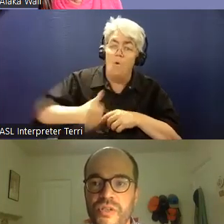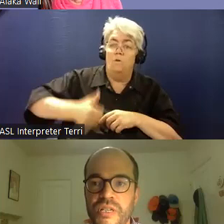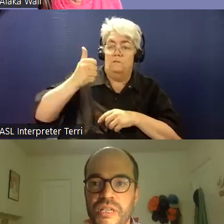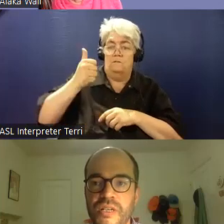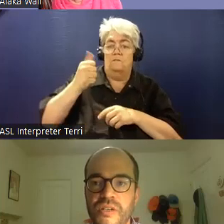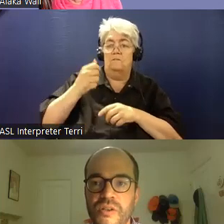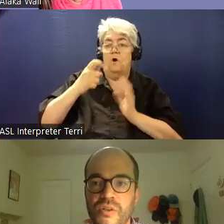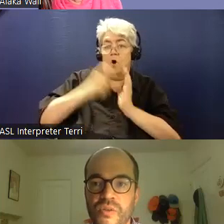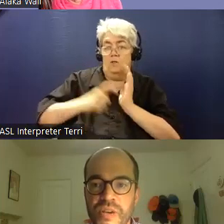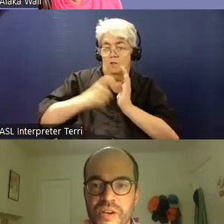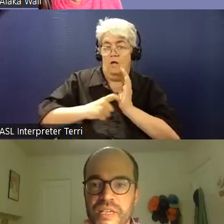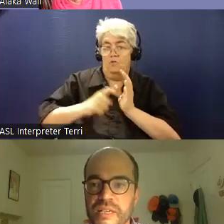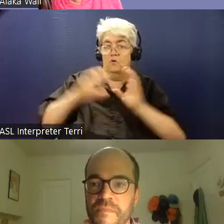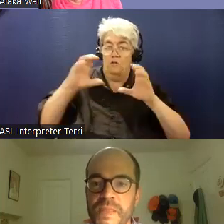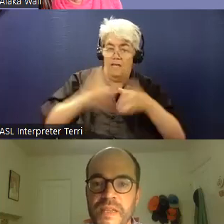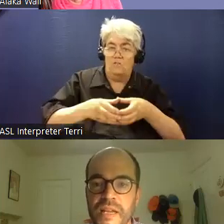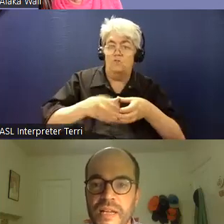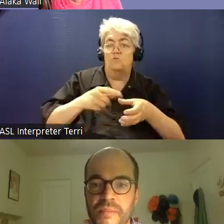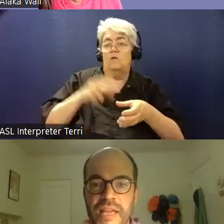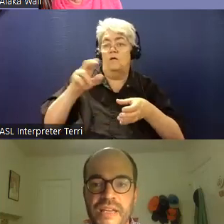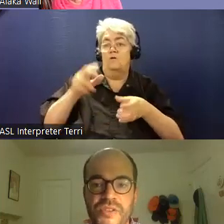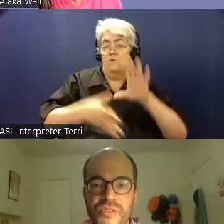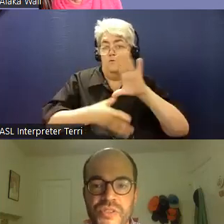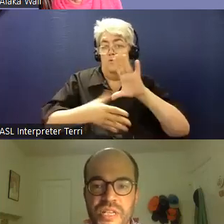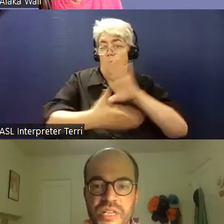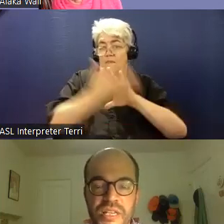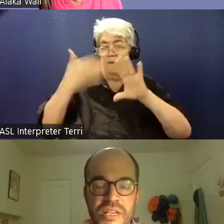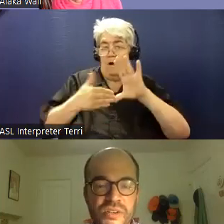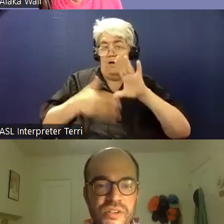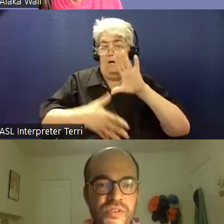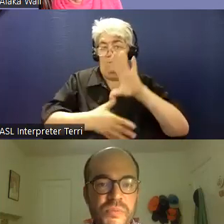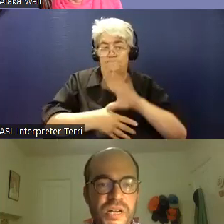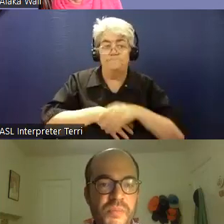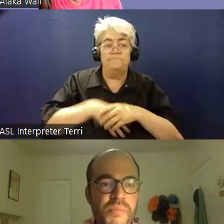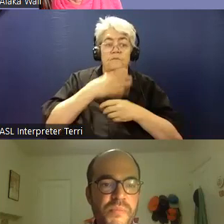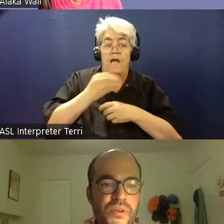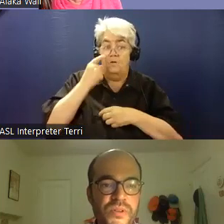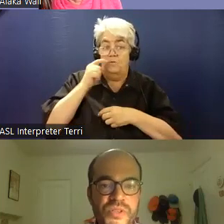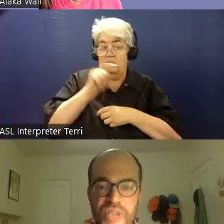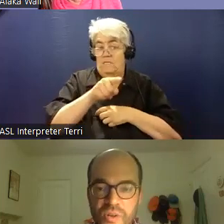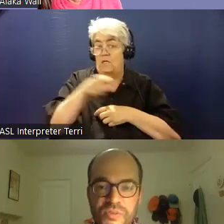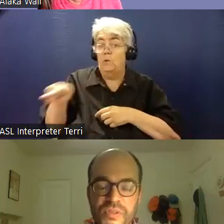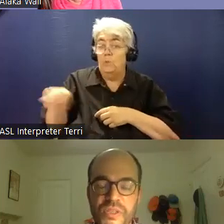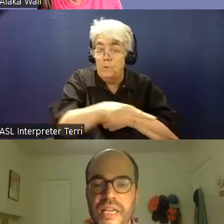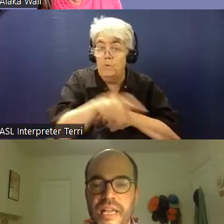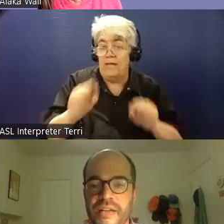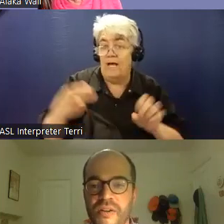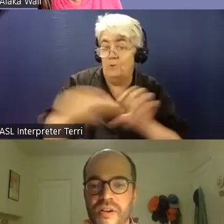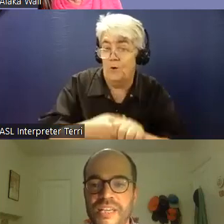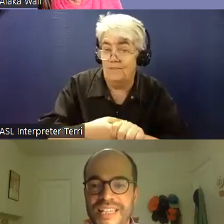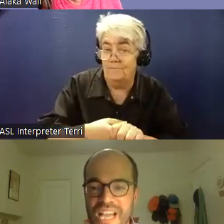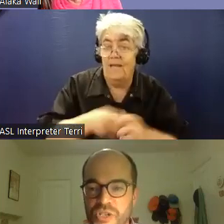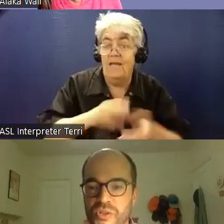institute in North America. And as you can see here, you can become a member yourself